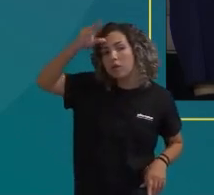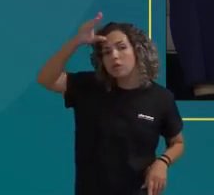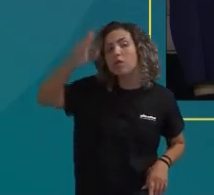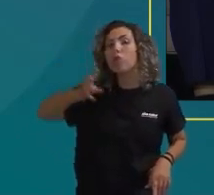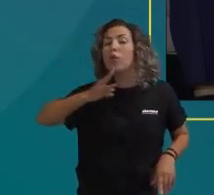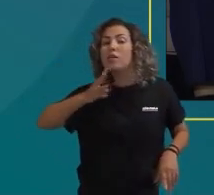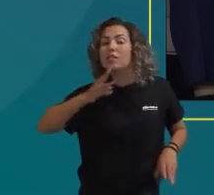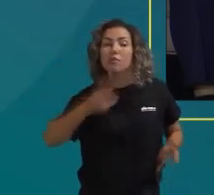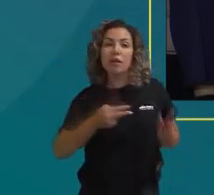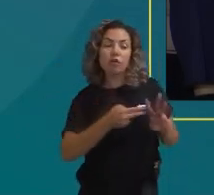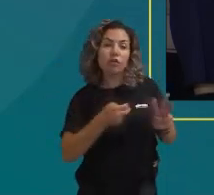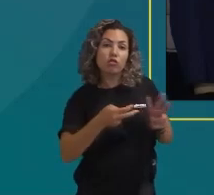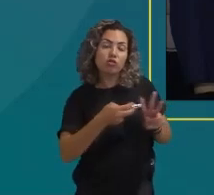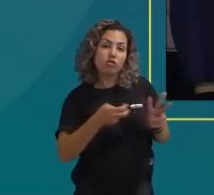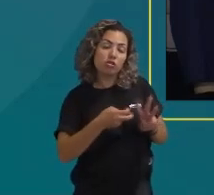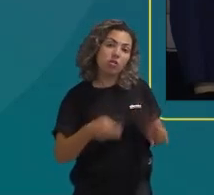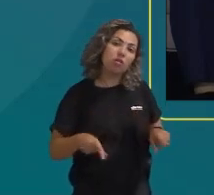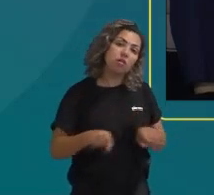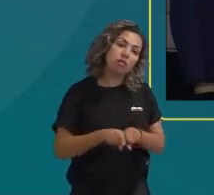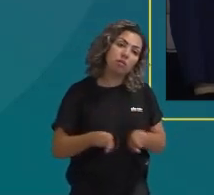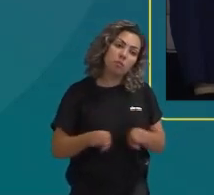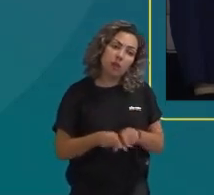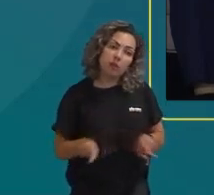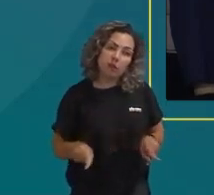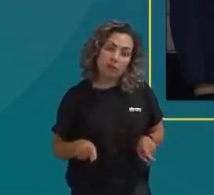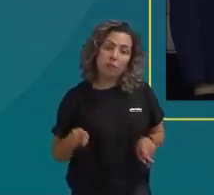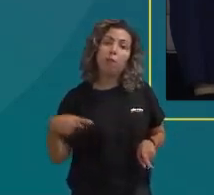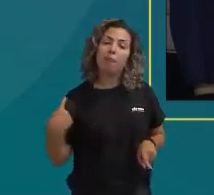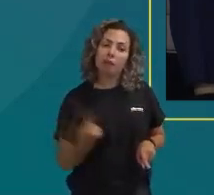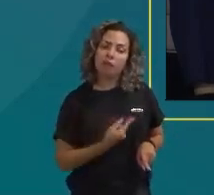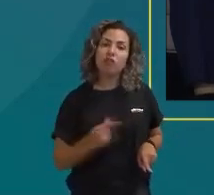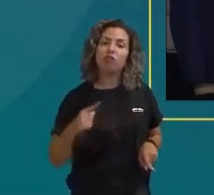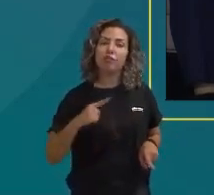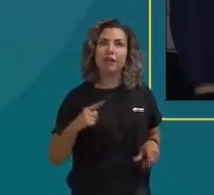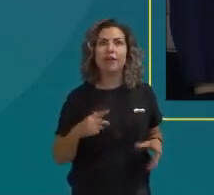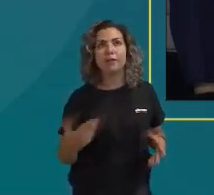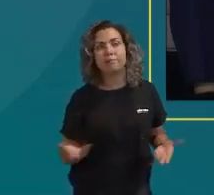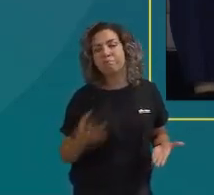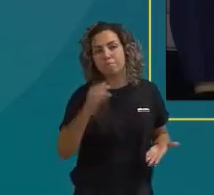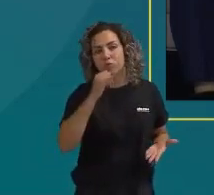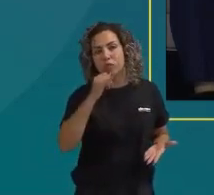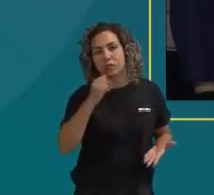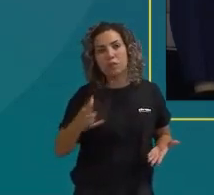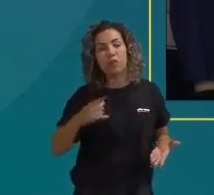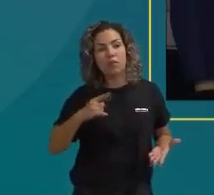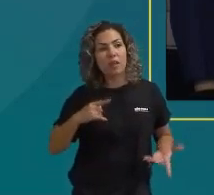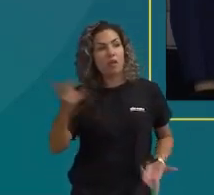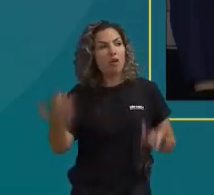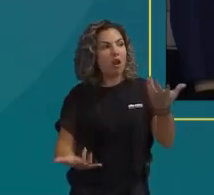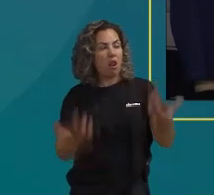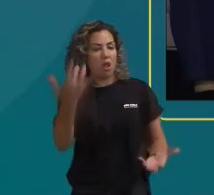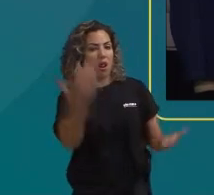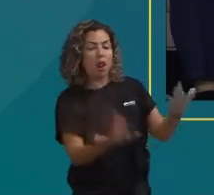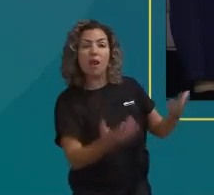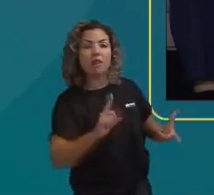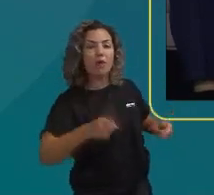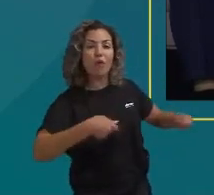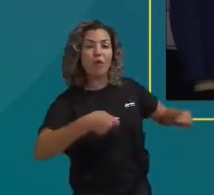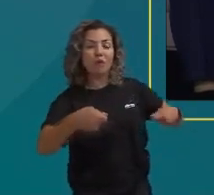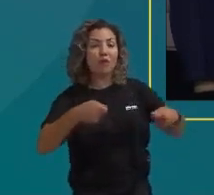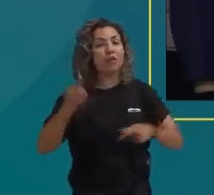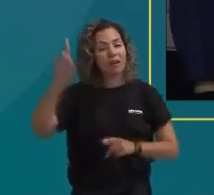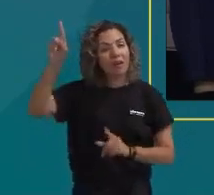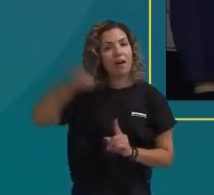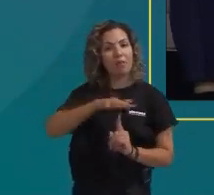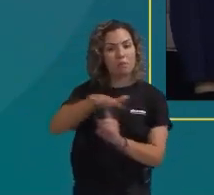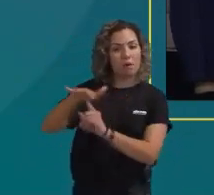had a controlled burn in the largest park in Toronto, and that's inspired by knowledge of Anishinaabe